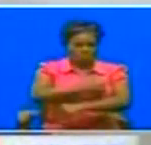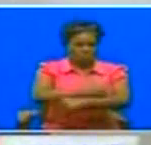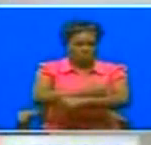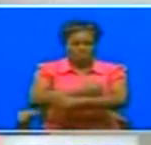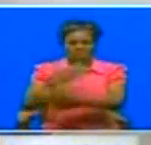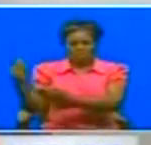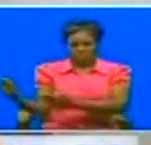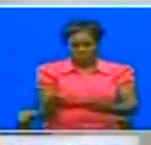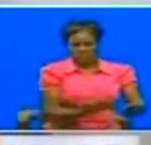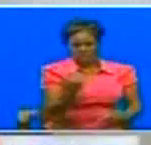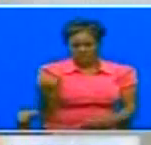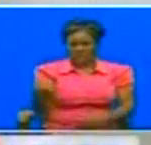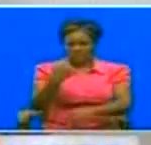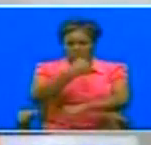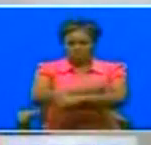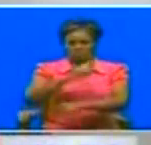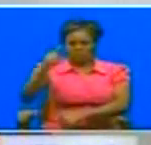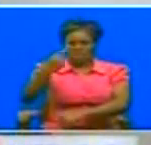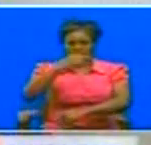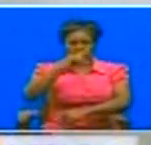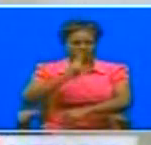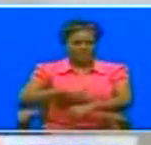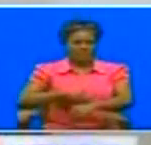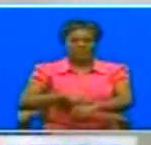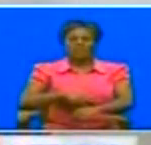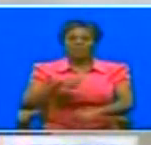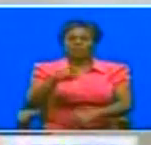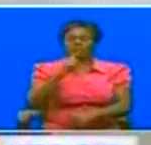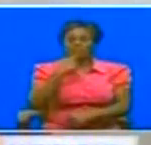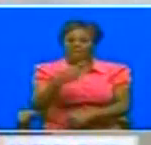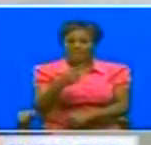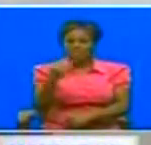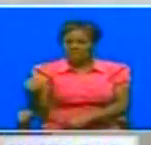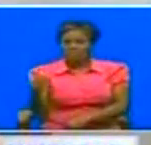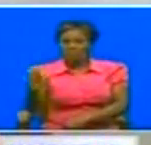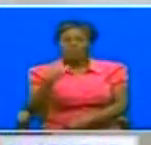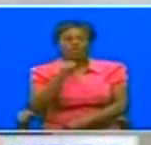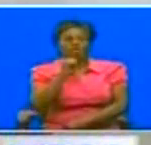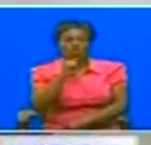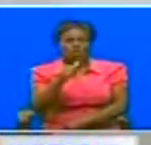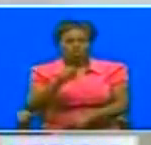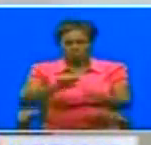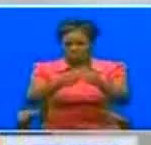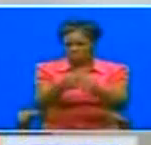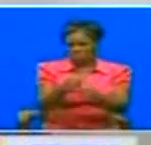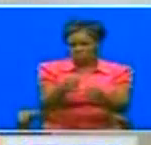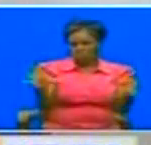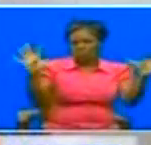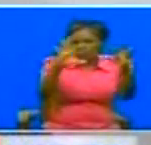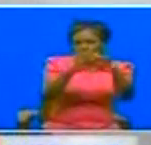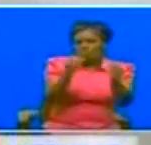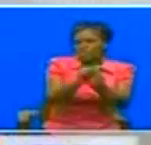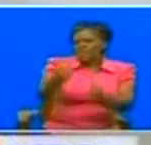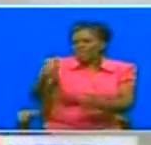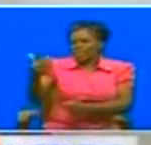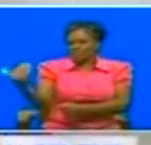bringing her child to the school for the first time was told, tell your daughter not to associate with those. And